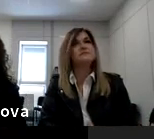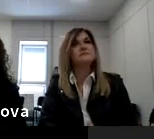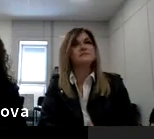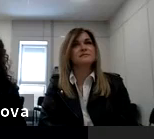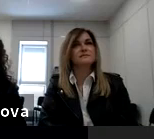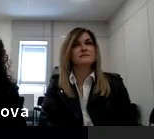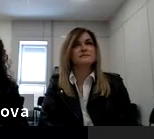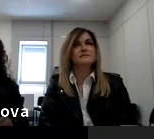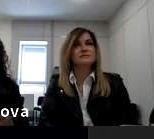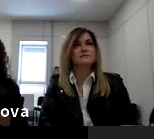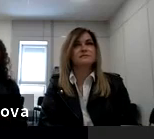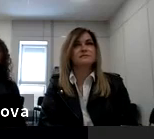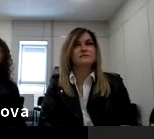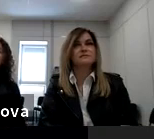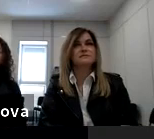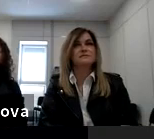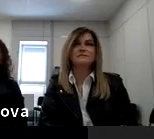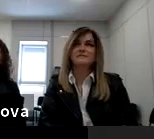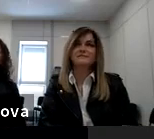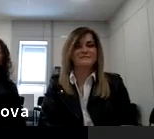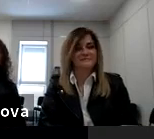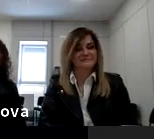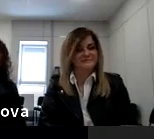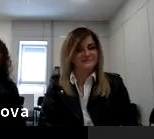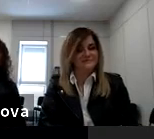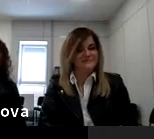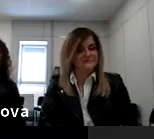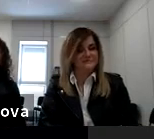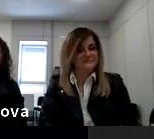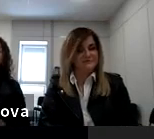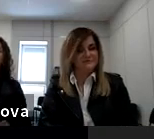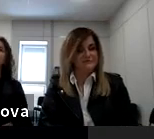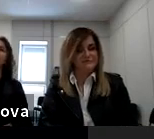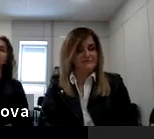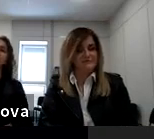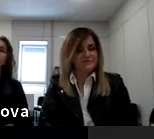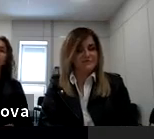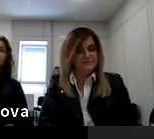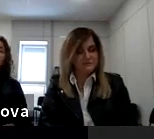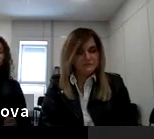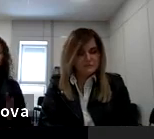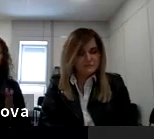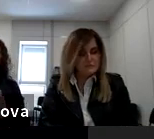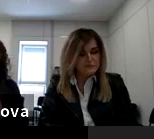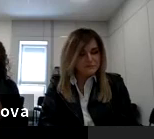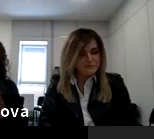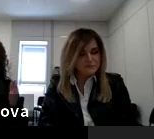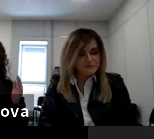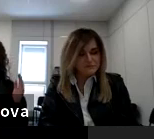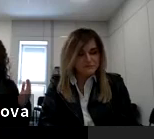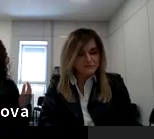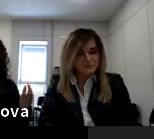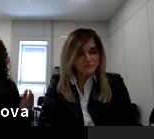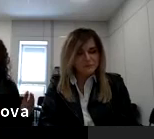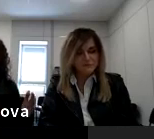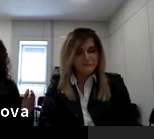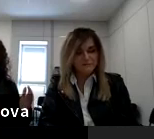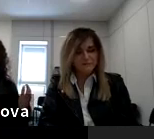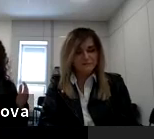good one. You can see here is the lighting effect, and you can divide